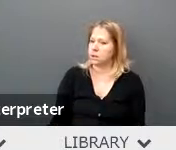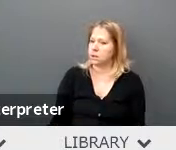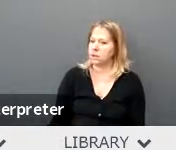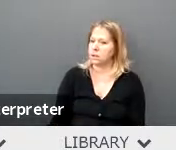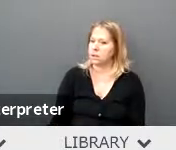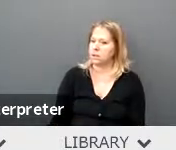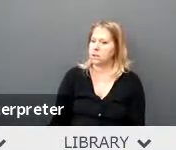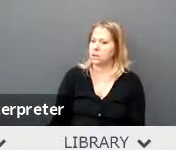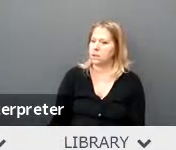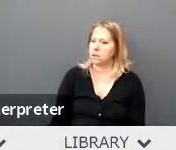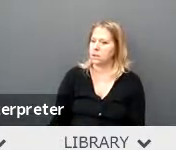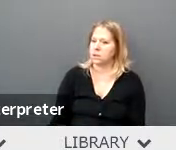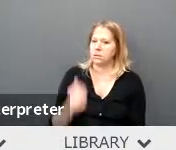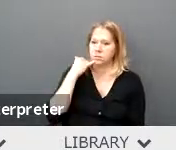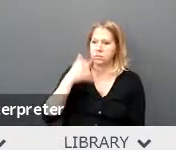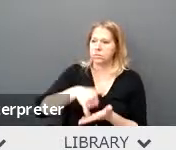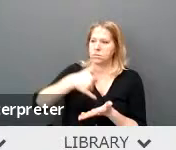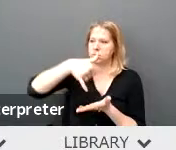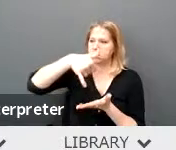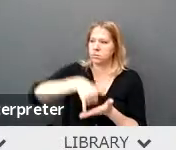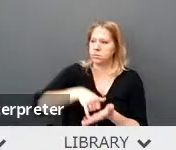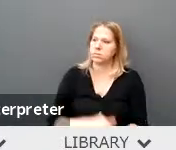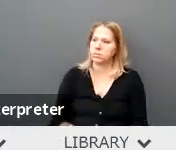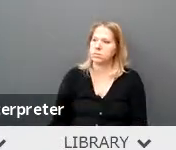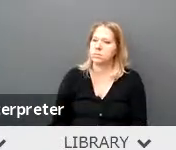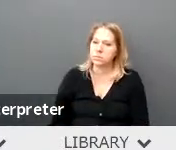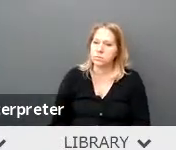I have one more thing.